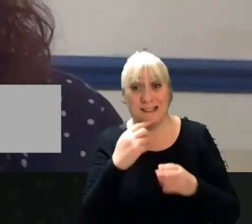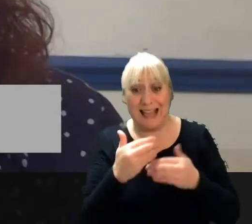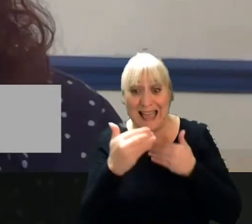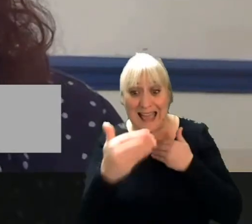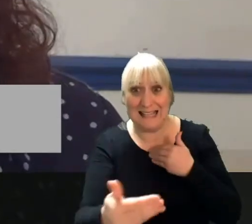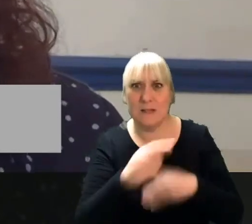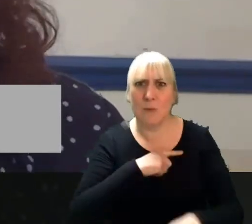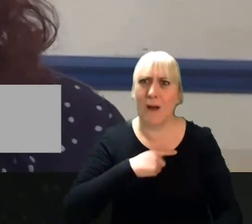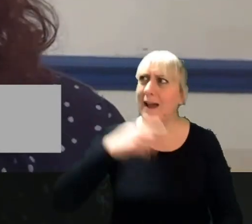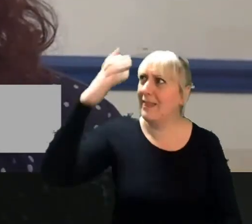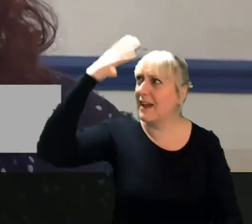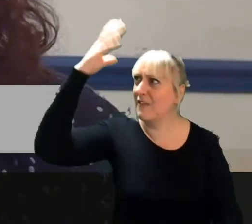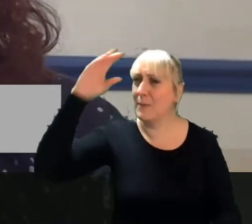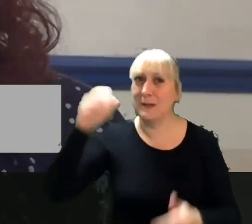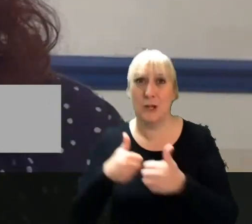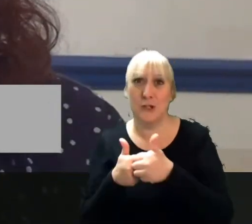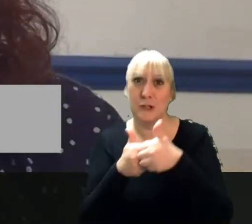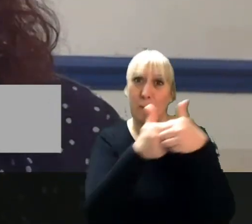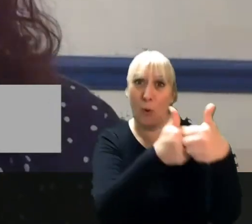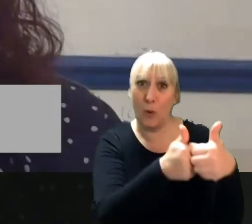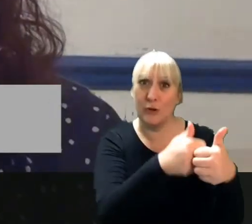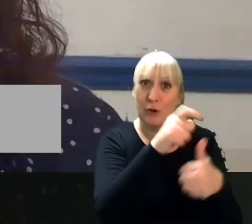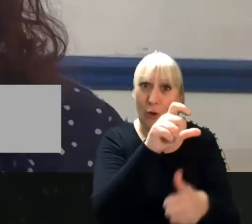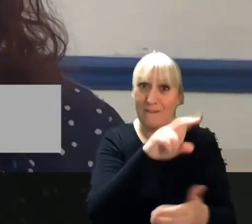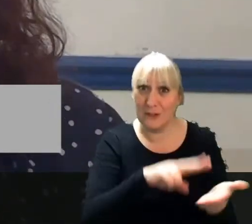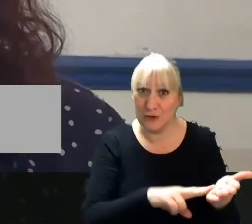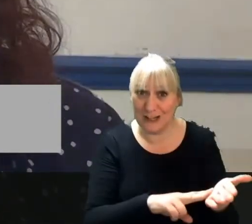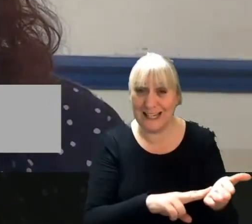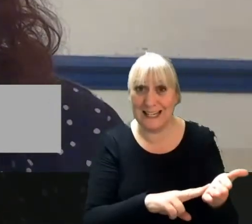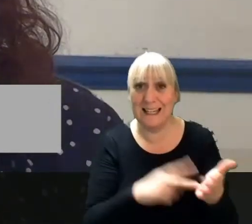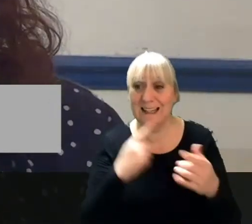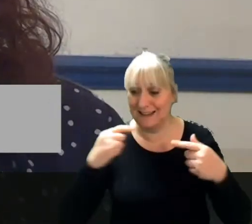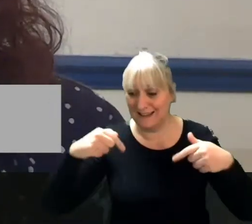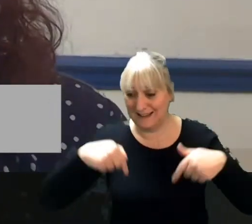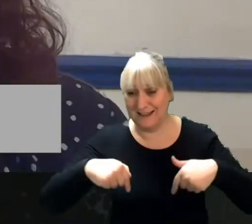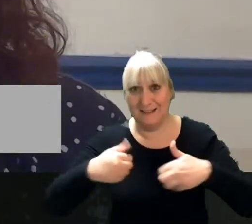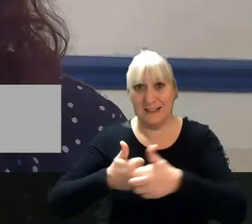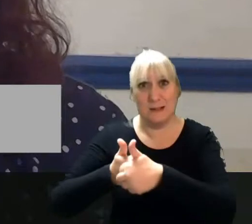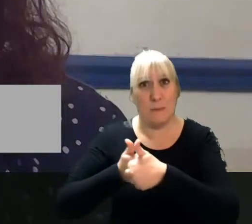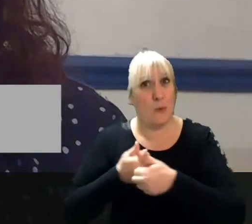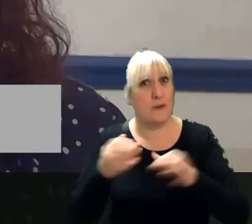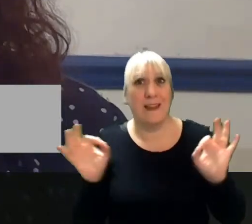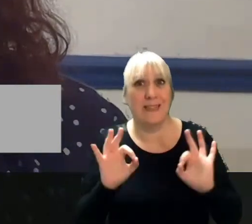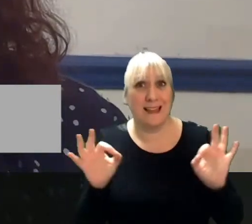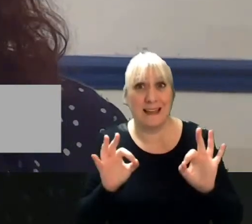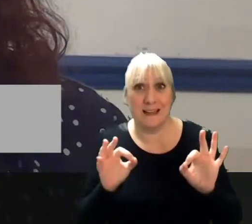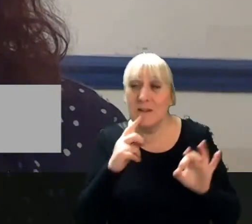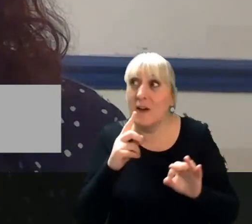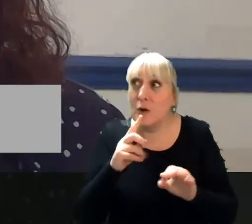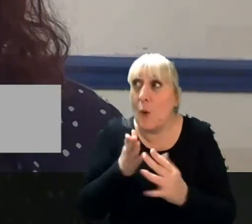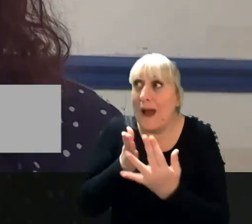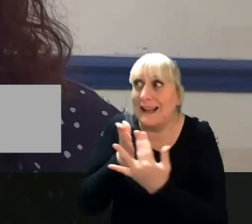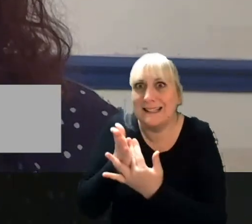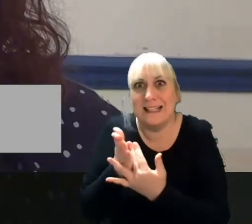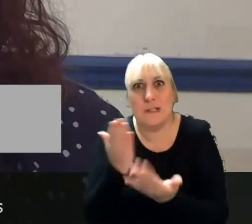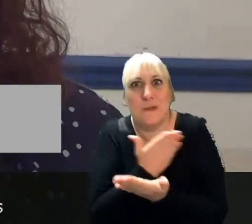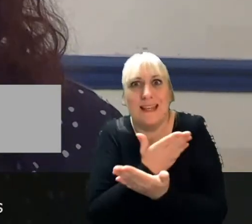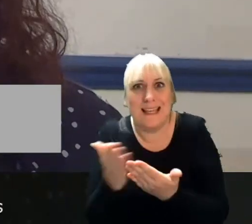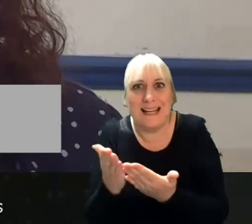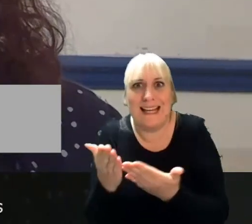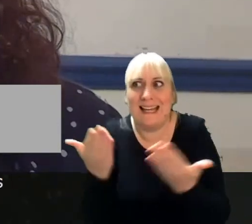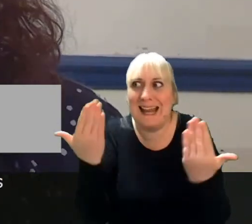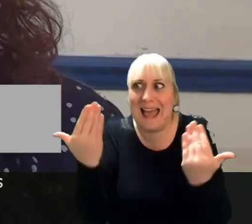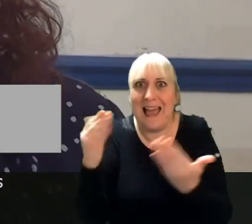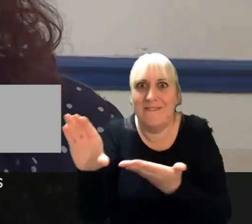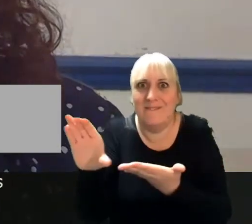government, which, of course, we don't even have access to the government's Clean Air Fund in London. What we could really do with, what the Mayor could really do with, is support